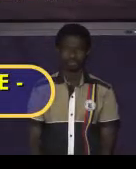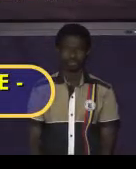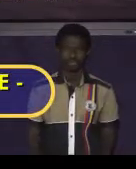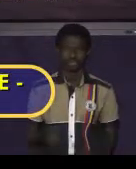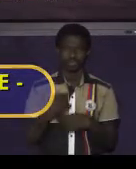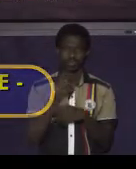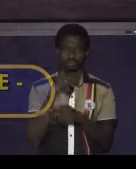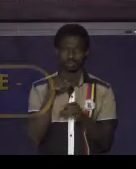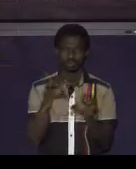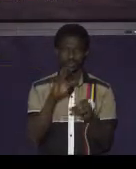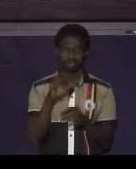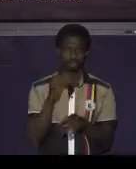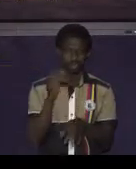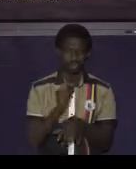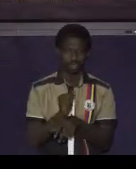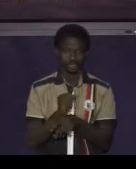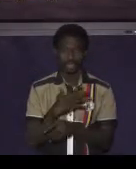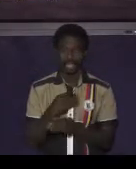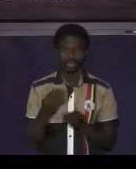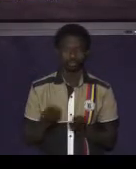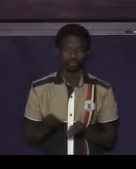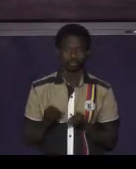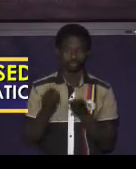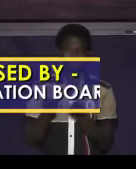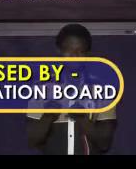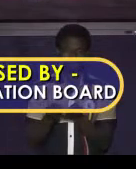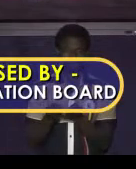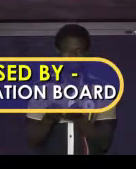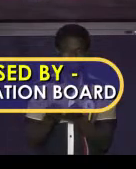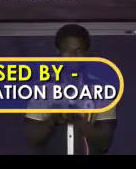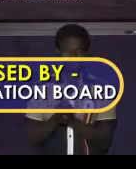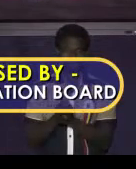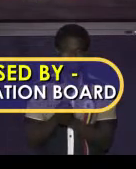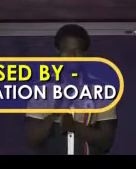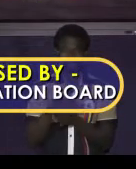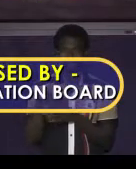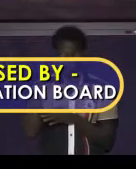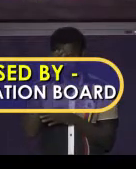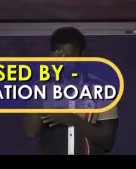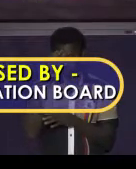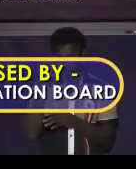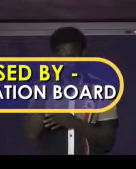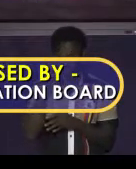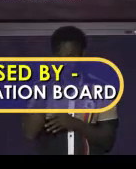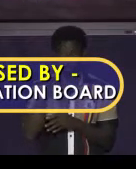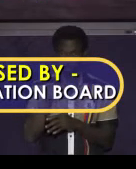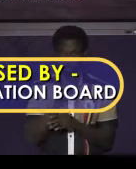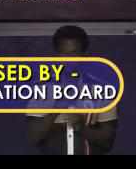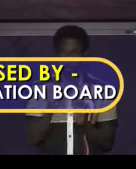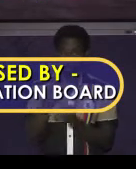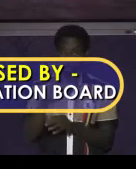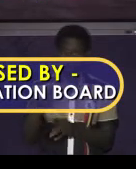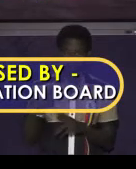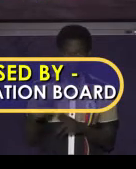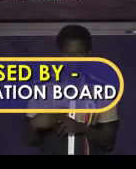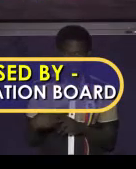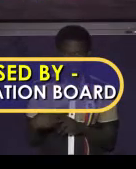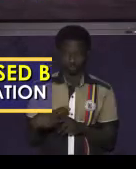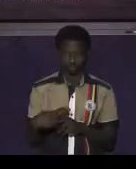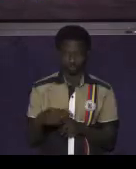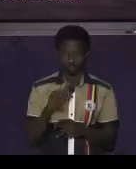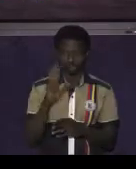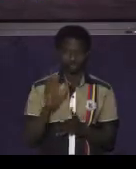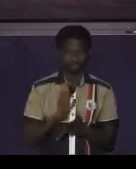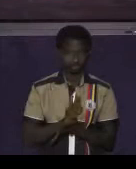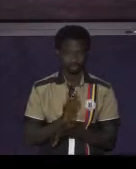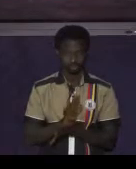Make sure you do your assignment and submit promptly. Don't forget, you must indicate your name,